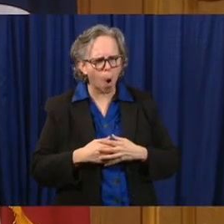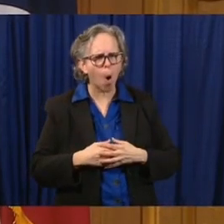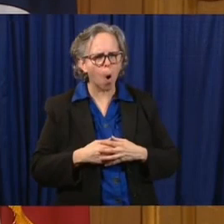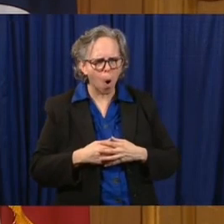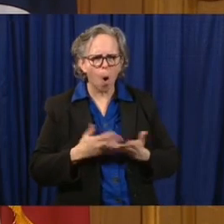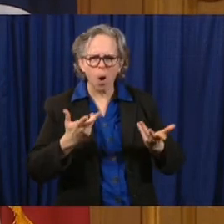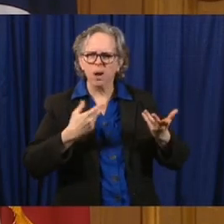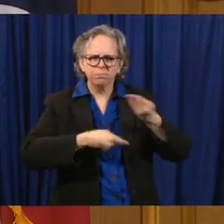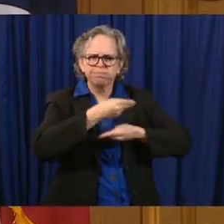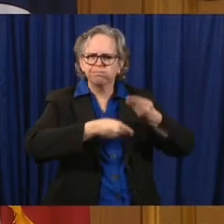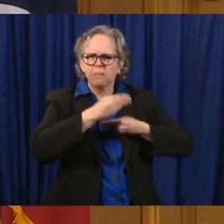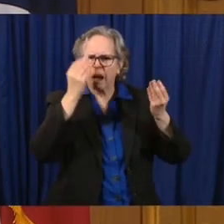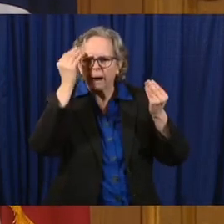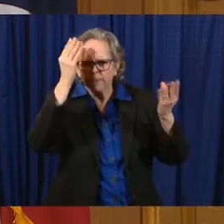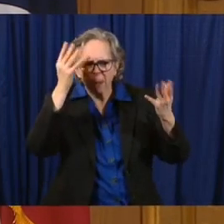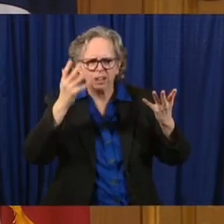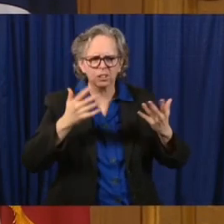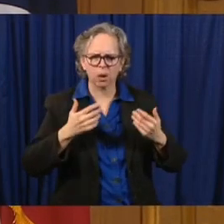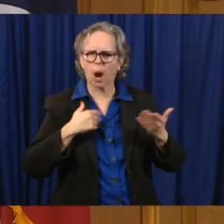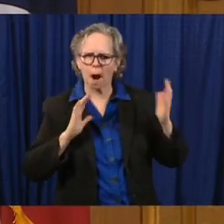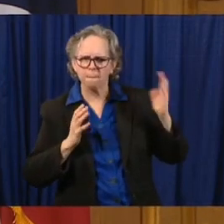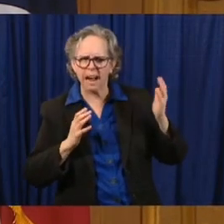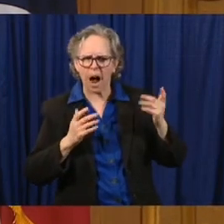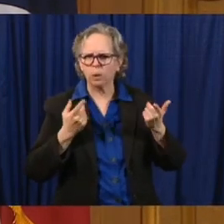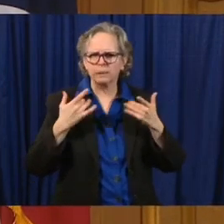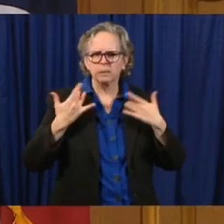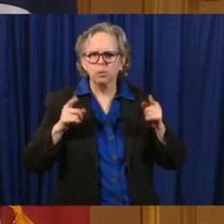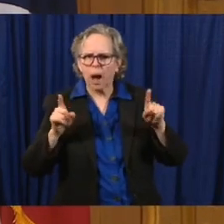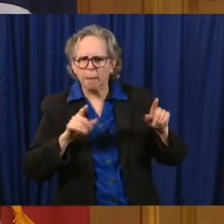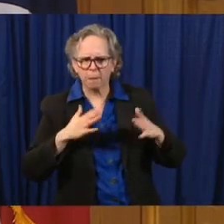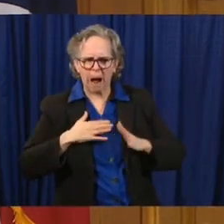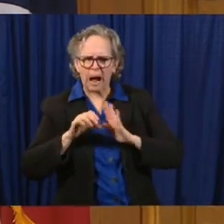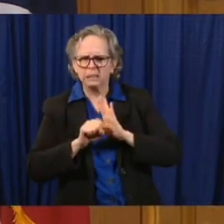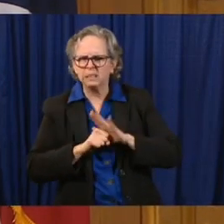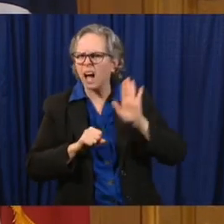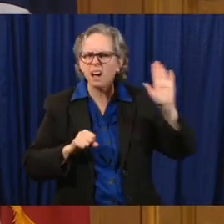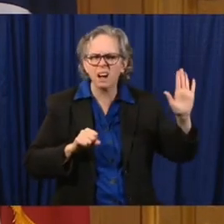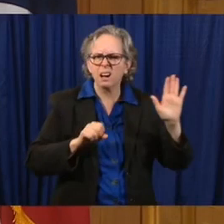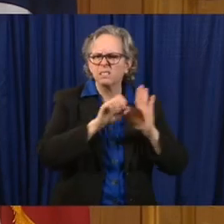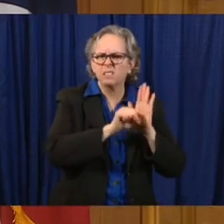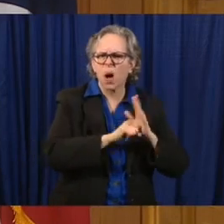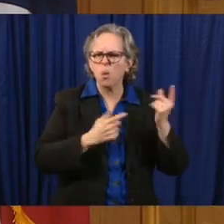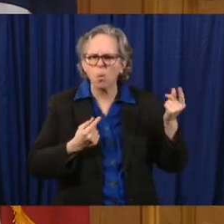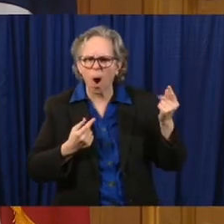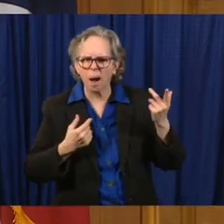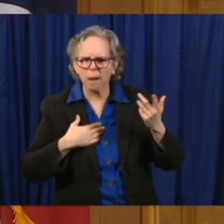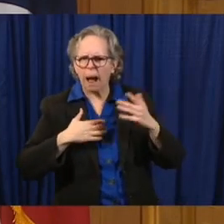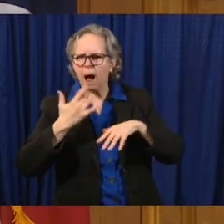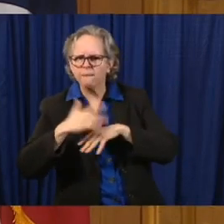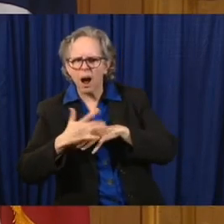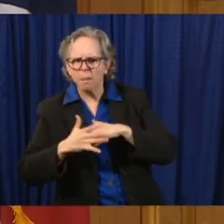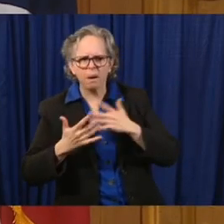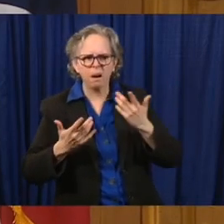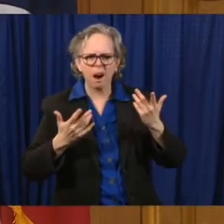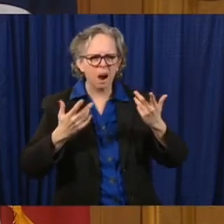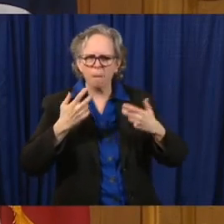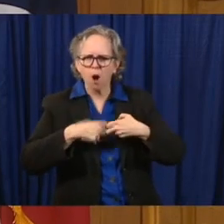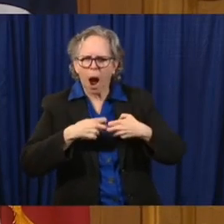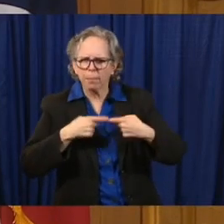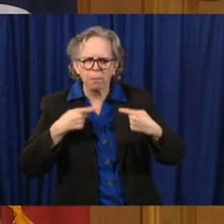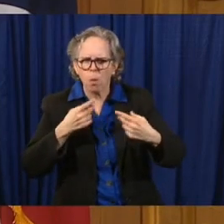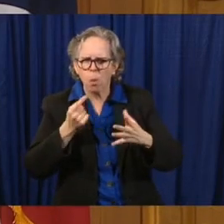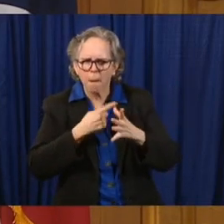but it's not uncommon for the Vice President to be on the phone with governors for 2 hours, 2.5 hours. It was a little shorter than that